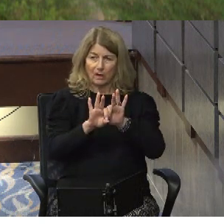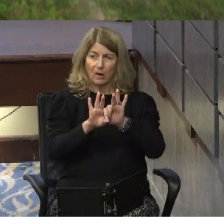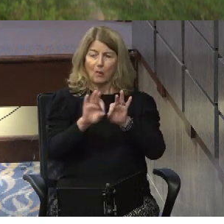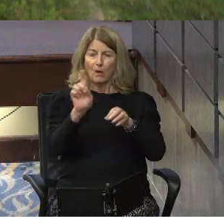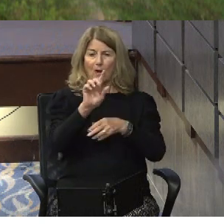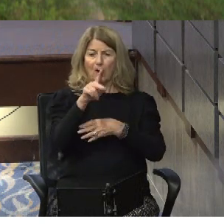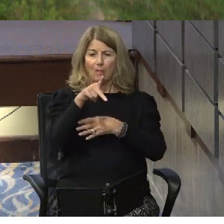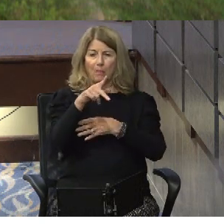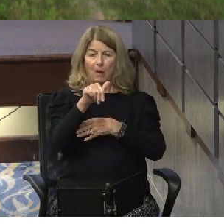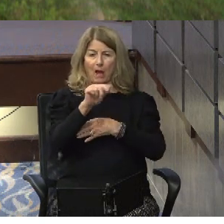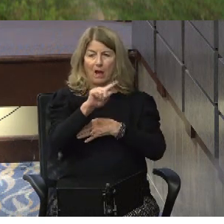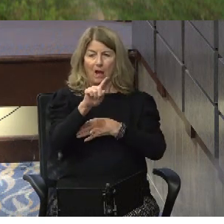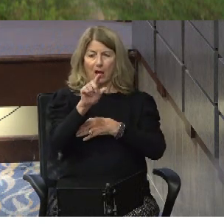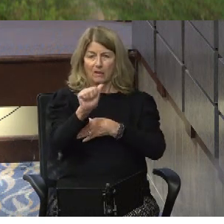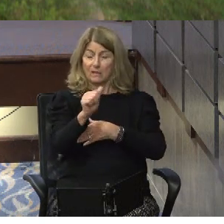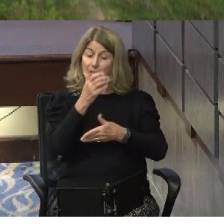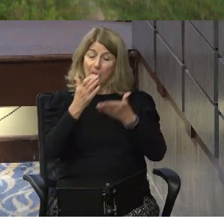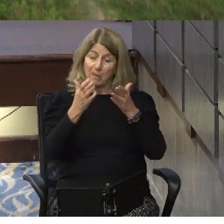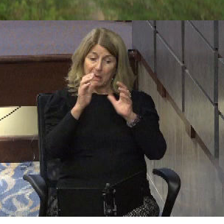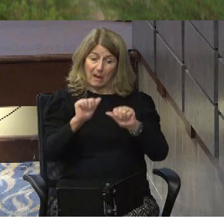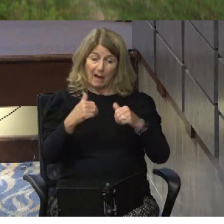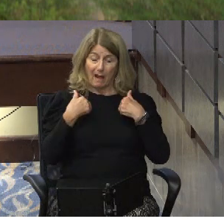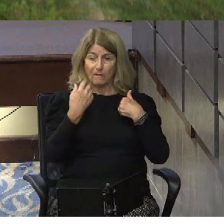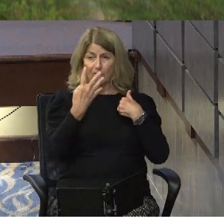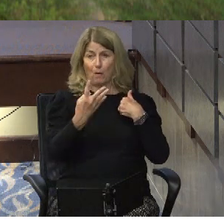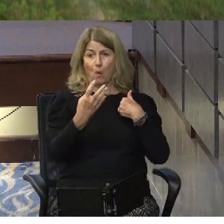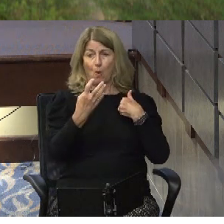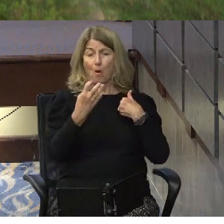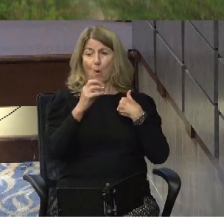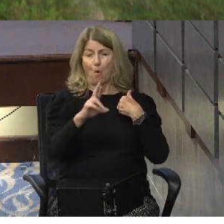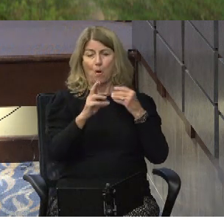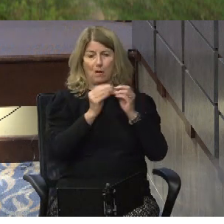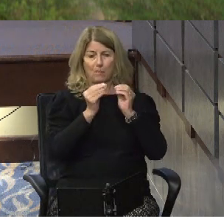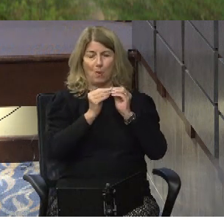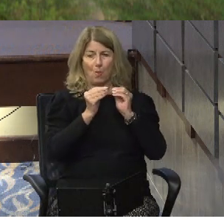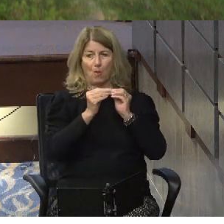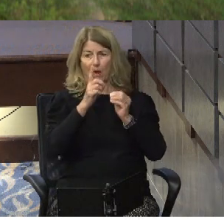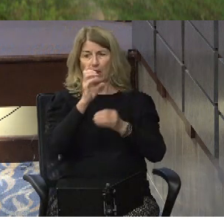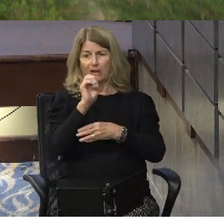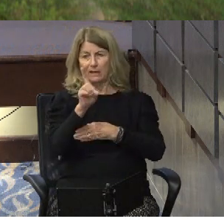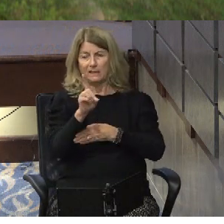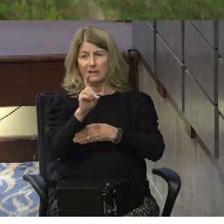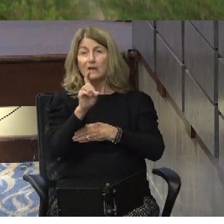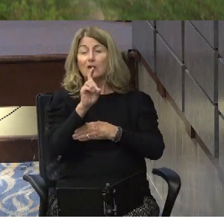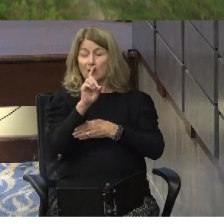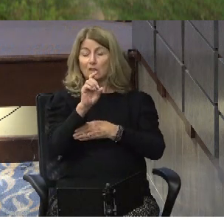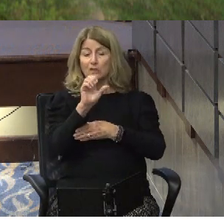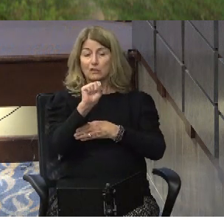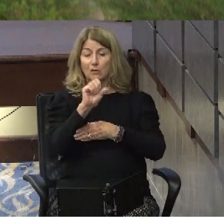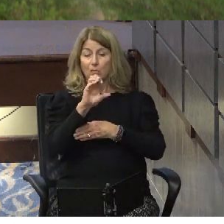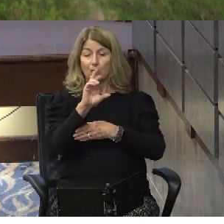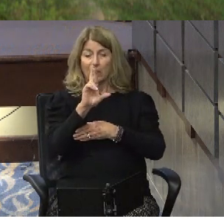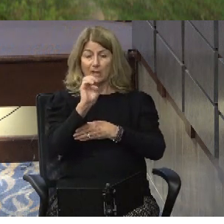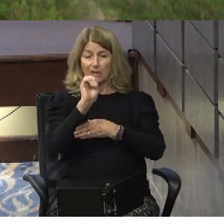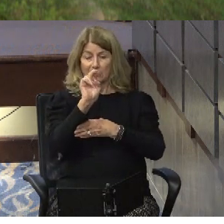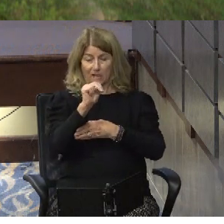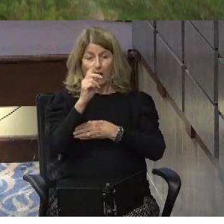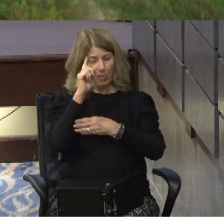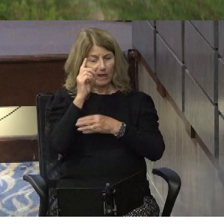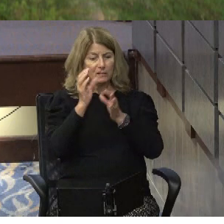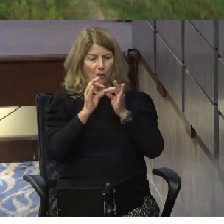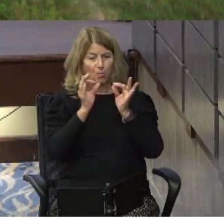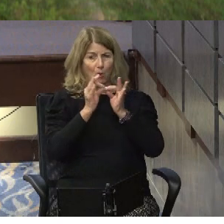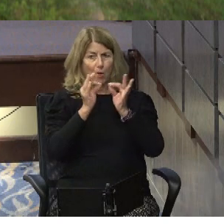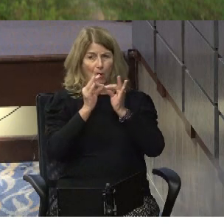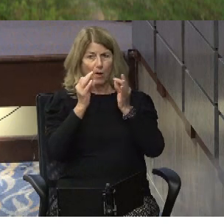have like 4 or more LED screens like that would be ideal. I think it's worth exploring whether or not you're